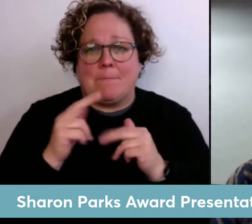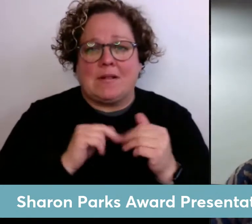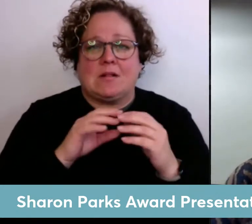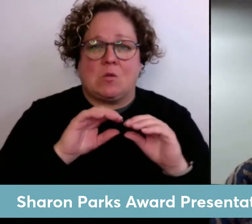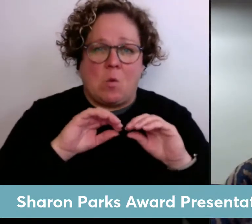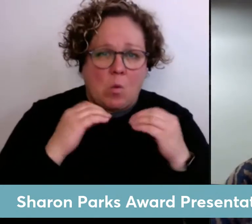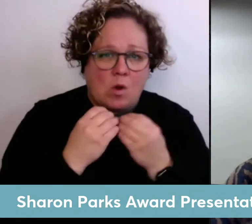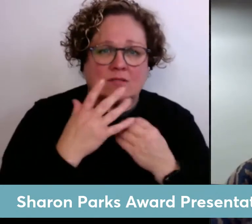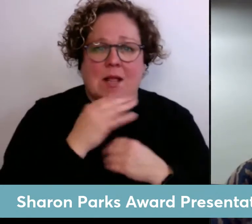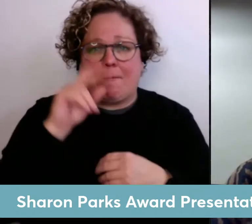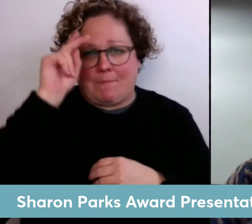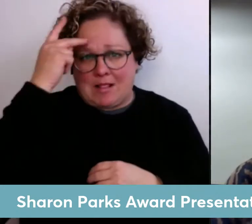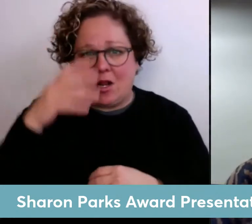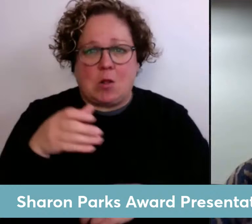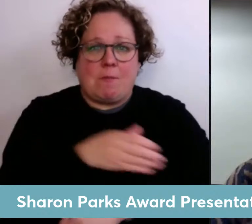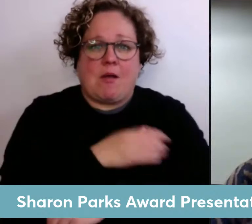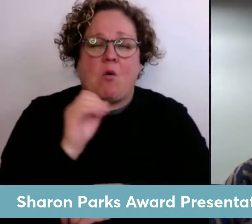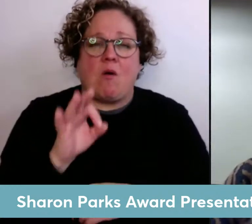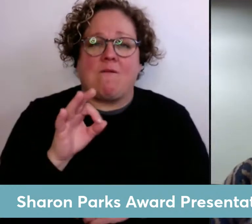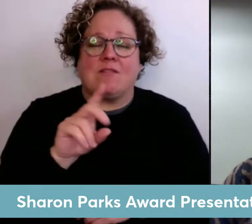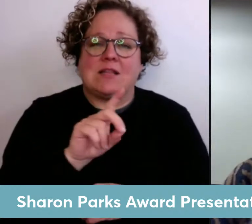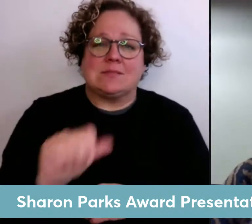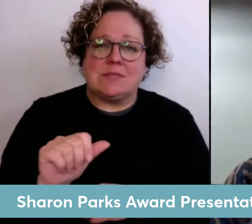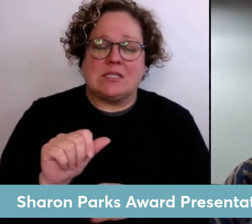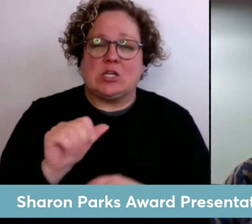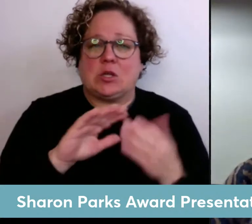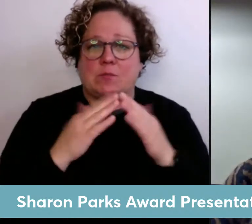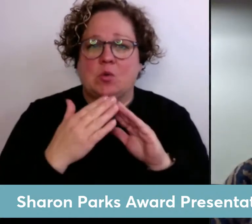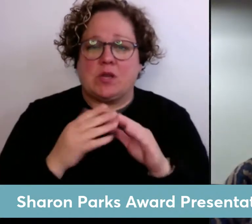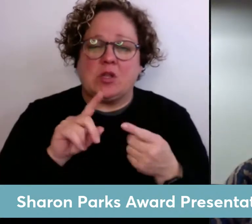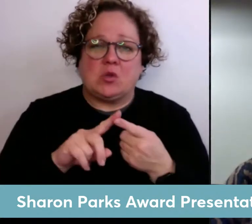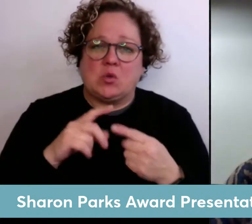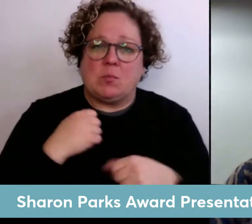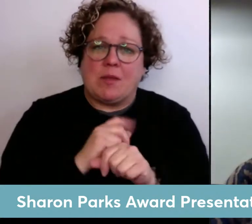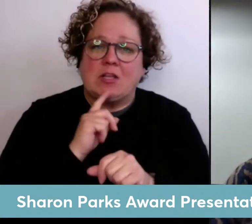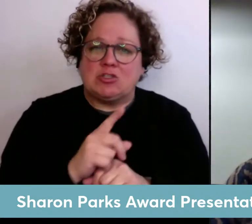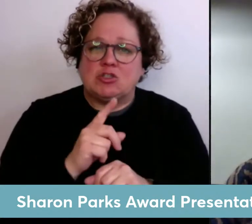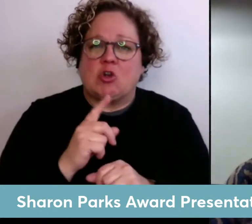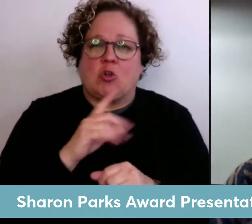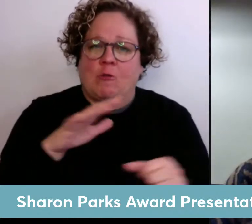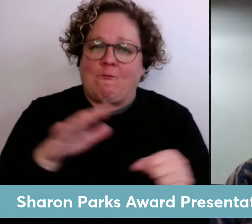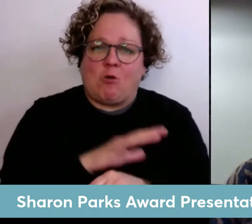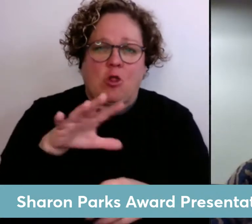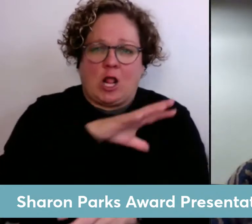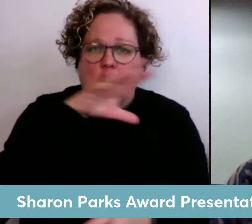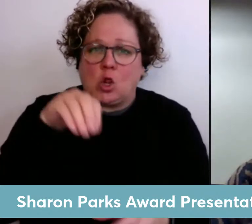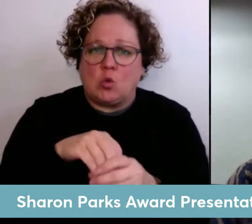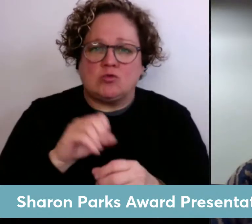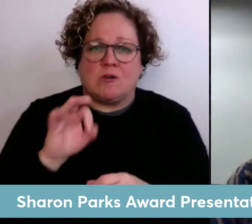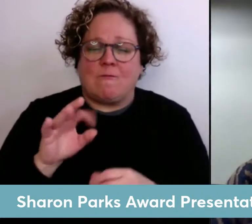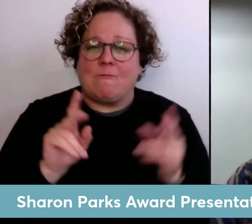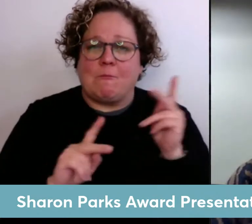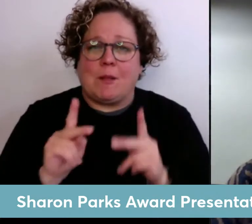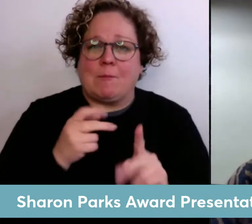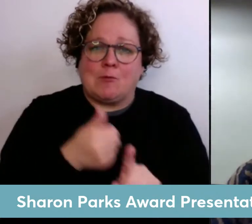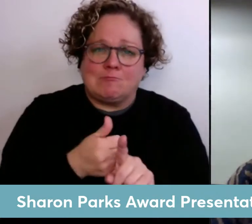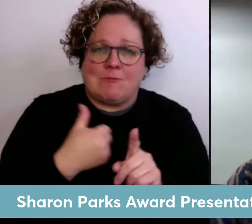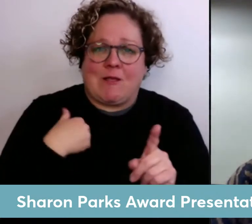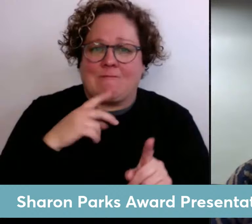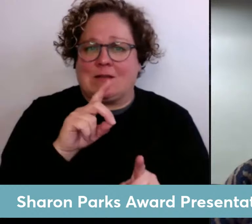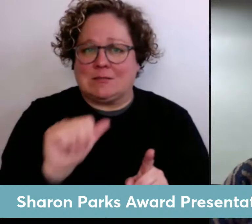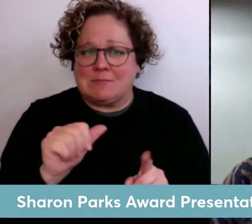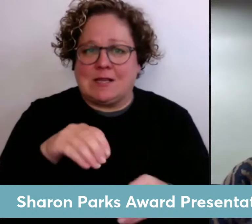power of the disability community to ensure the full inclusion of people with disabilities in Metro